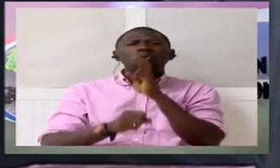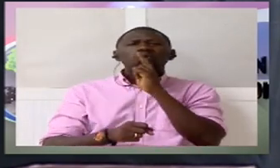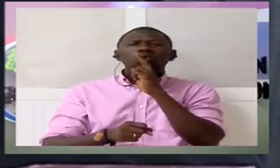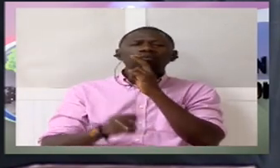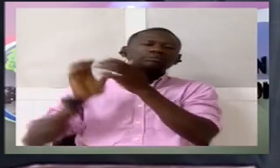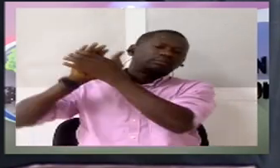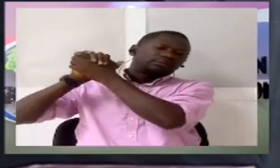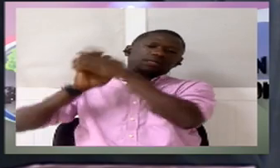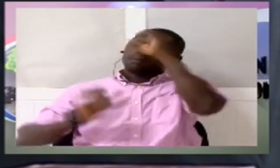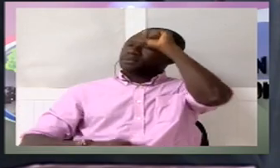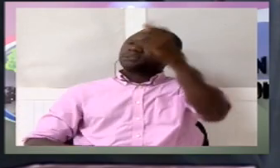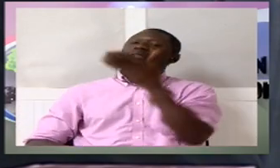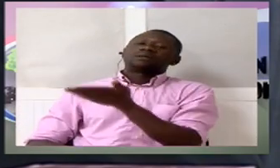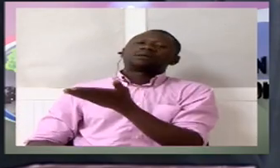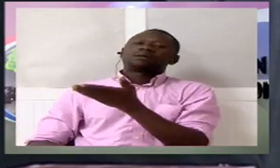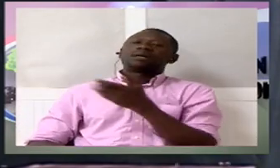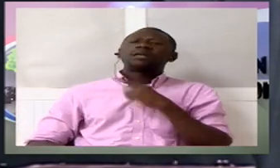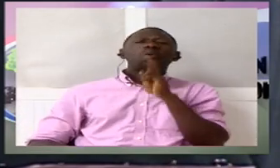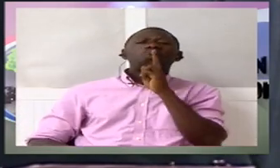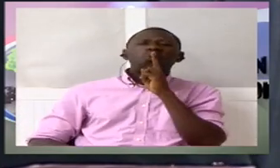the person who had a connection with him was Baba.